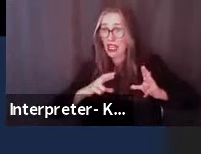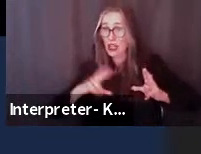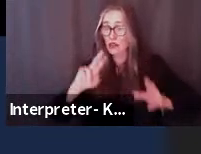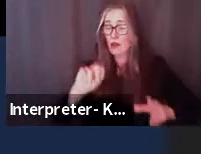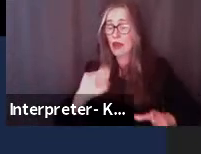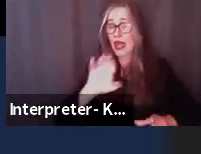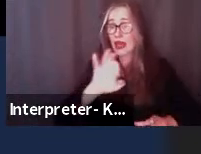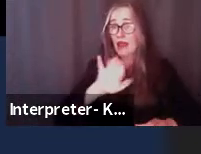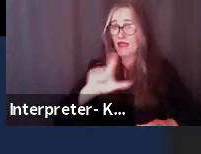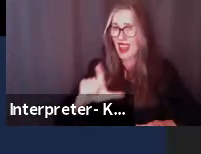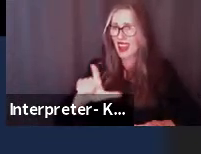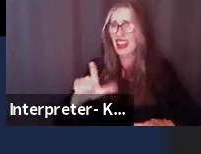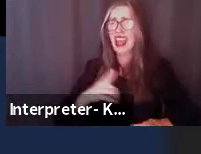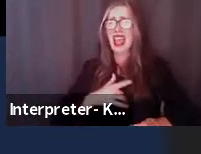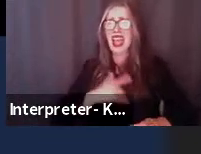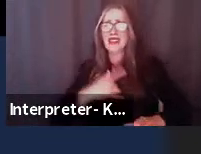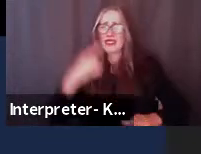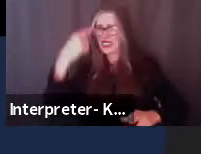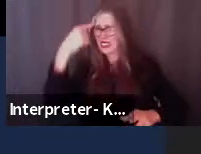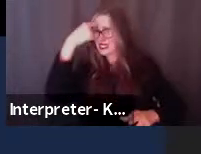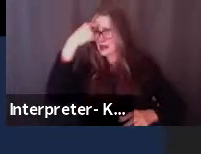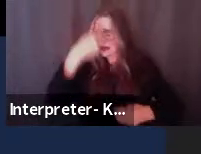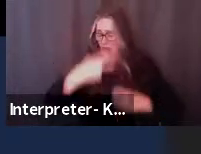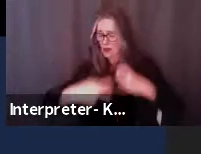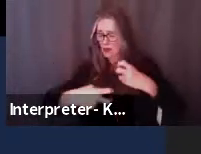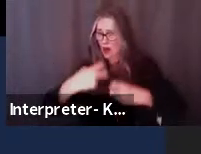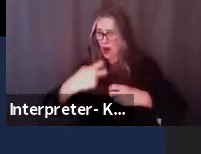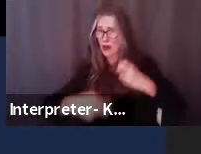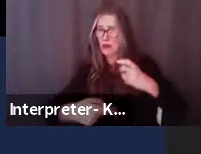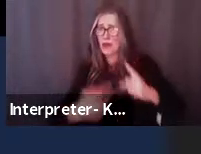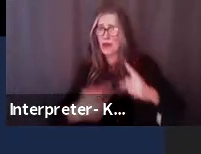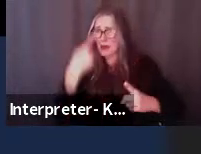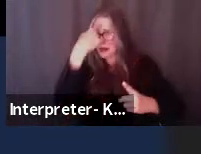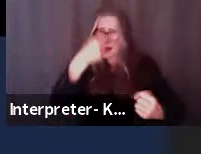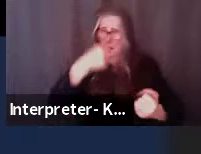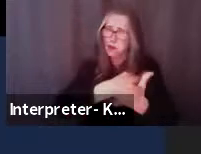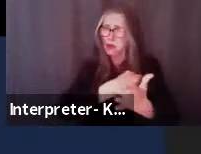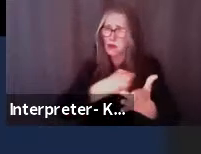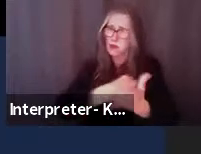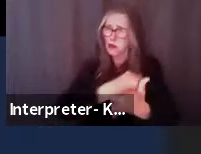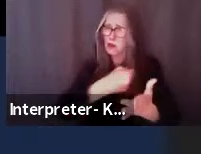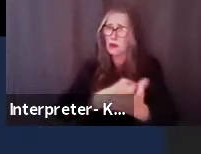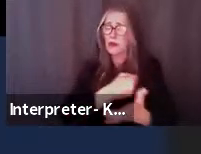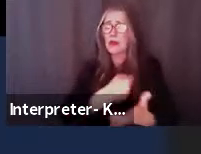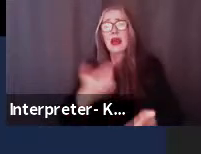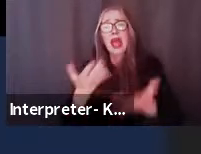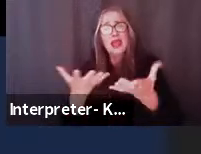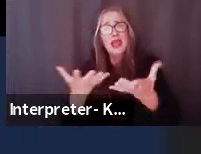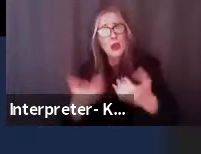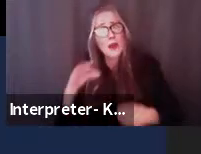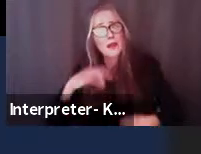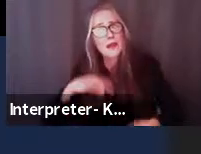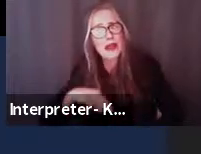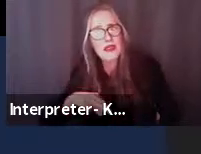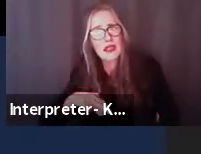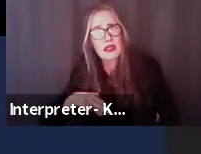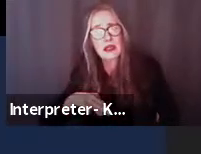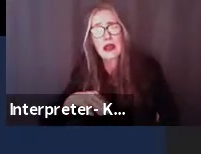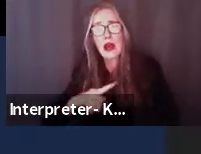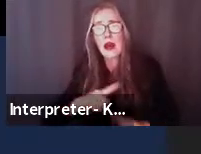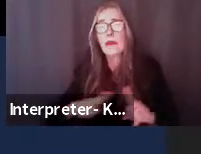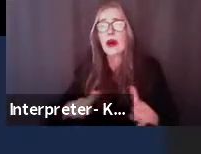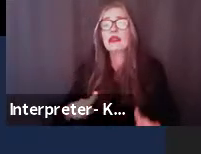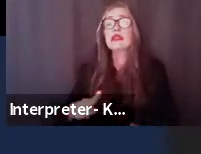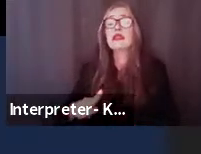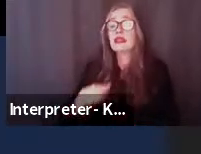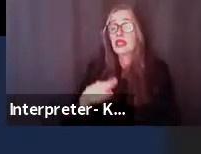to be seen as someone that could uh could receive benefits um but in the news as this has been